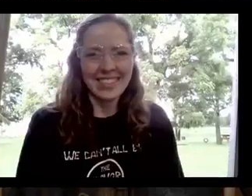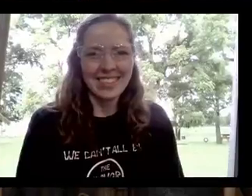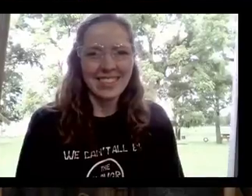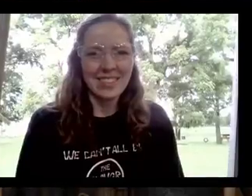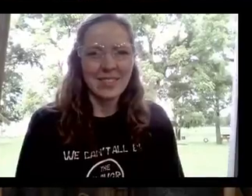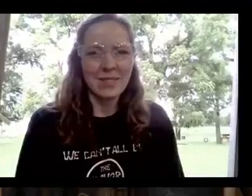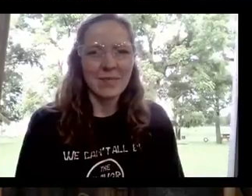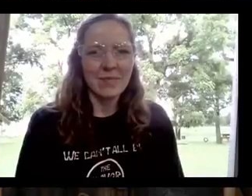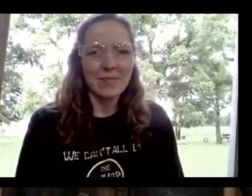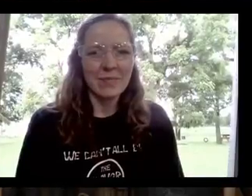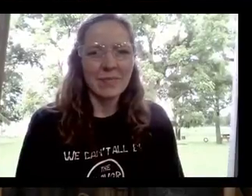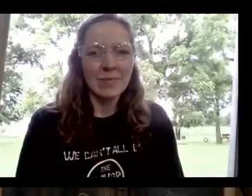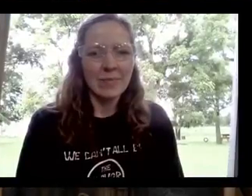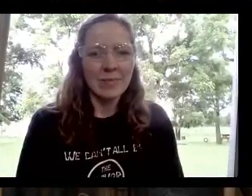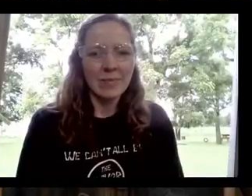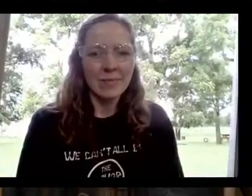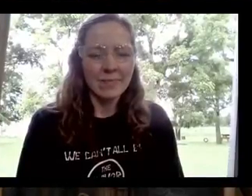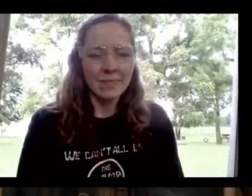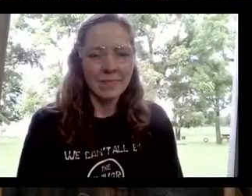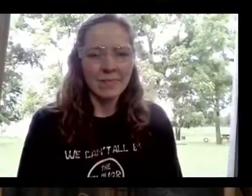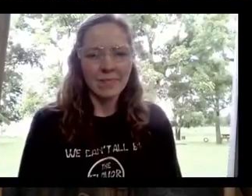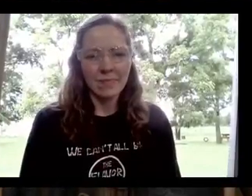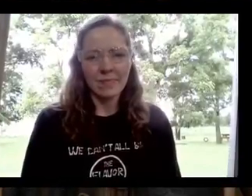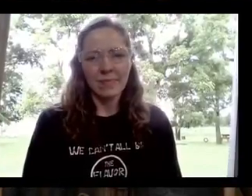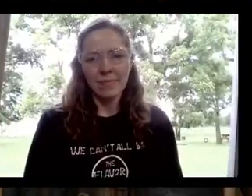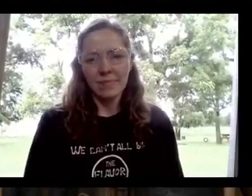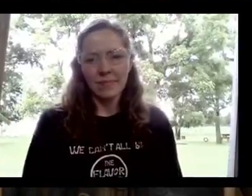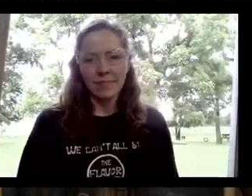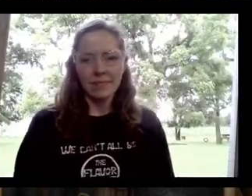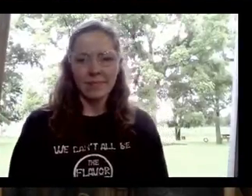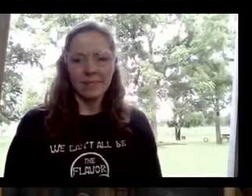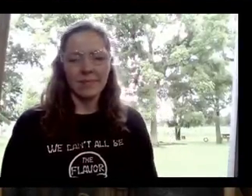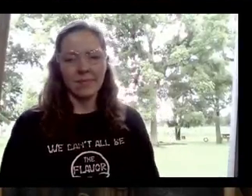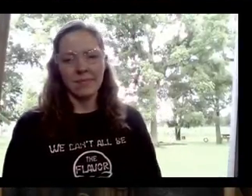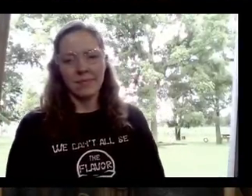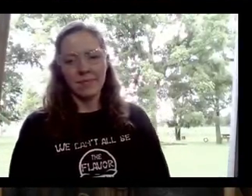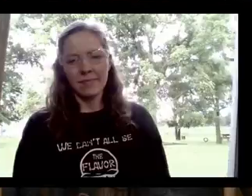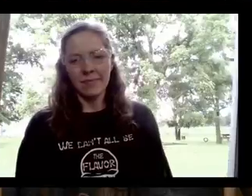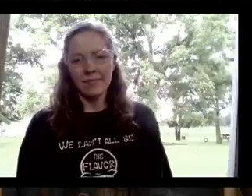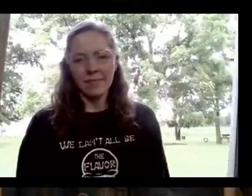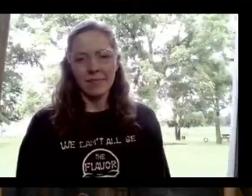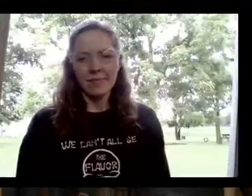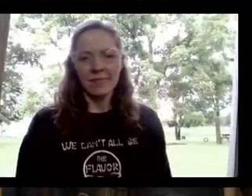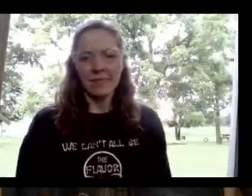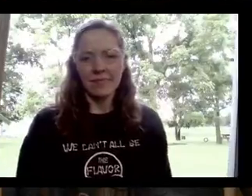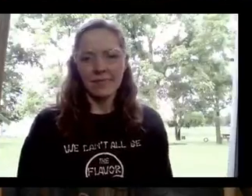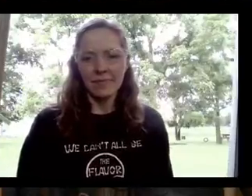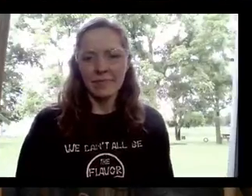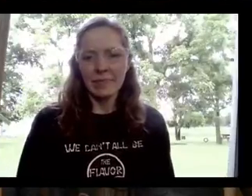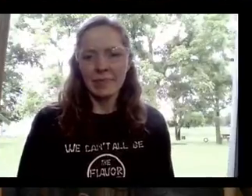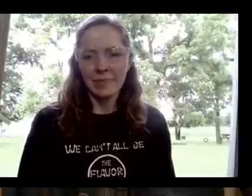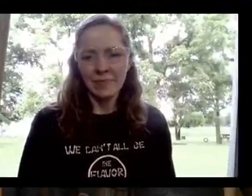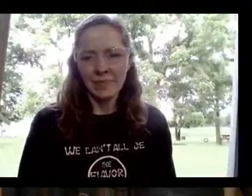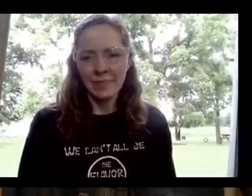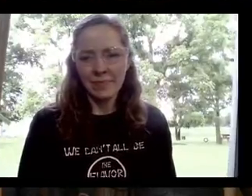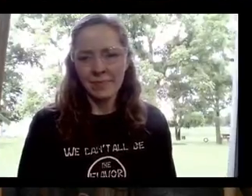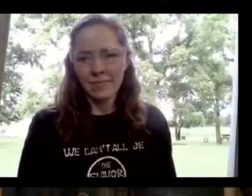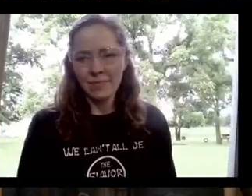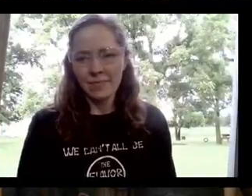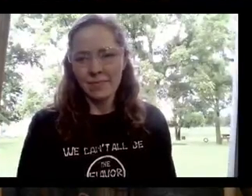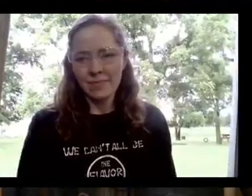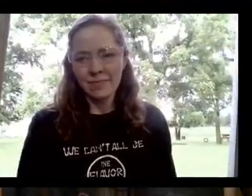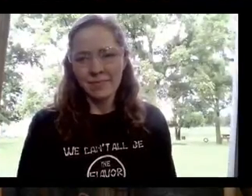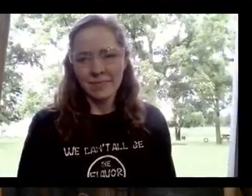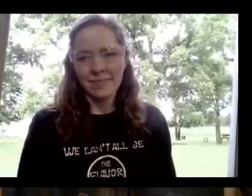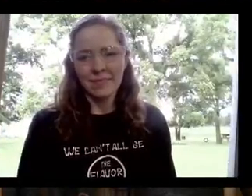or hadn't catched last stream, Dan Roswood and Chirpy from Chirpy Tinkerings helped me get the billet welded up last live